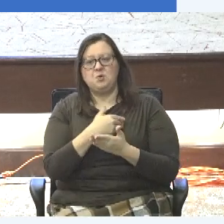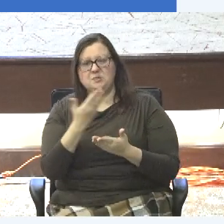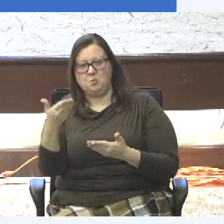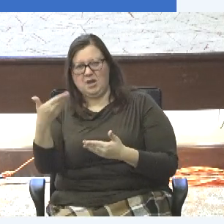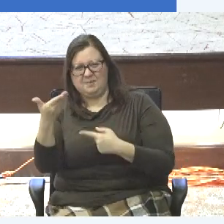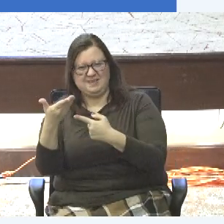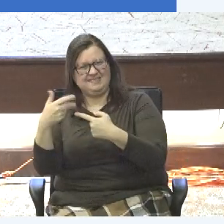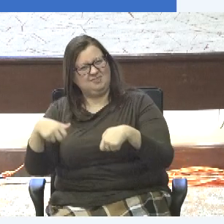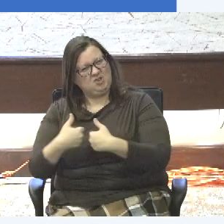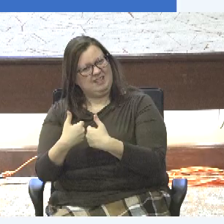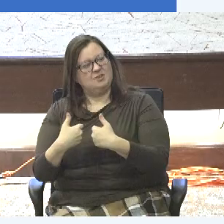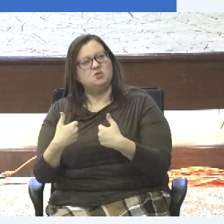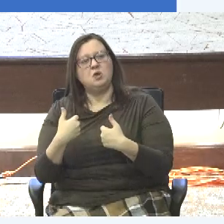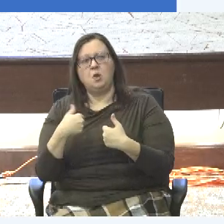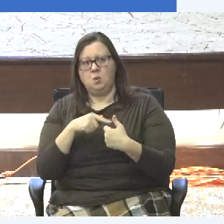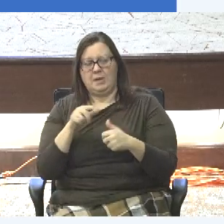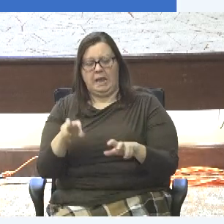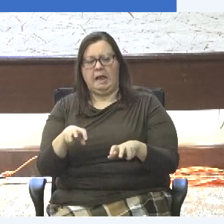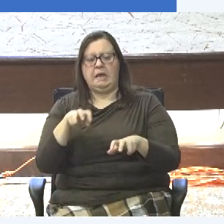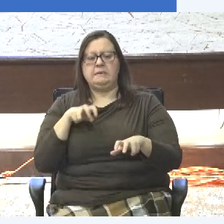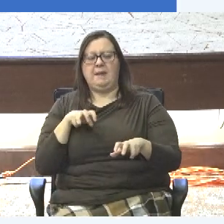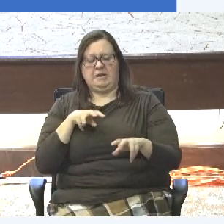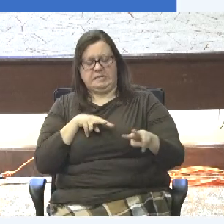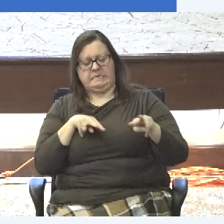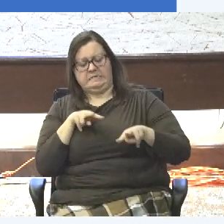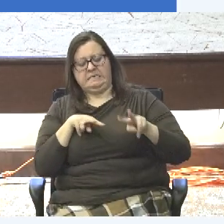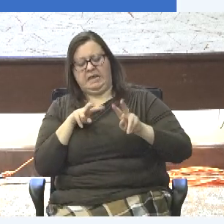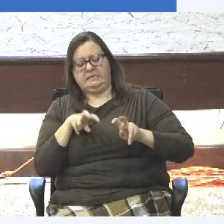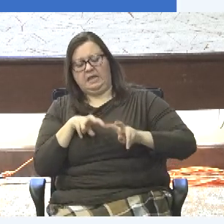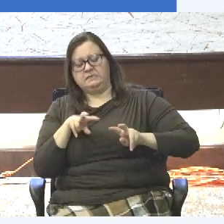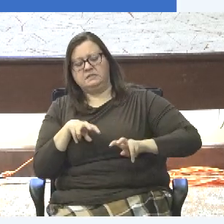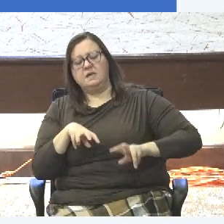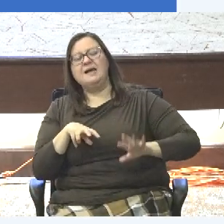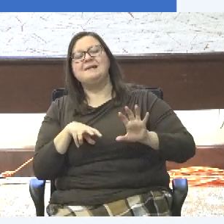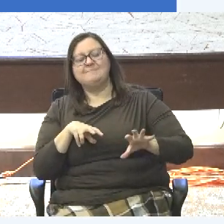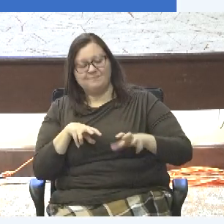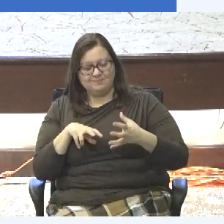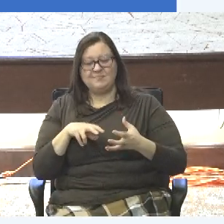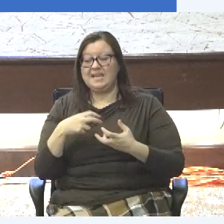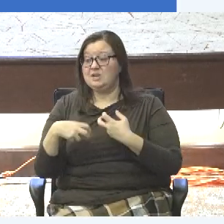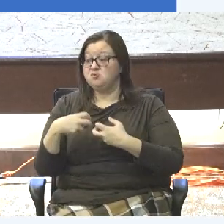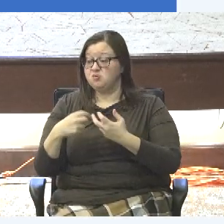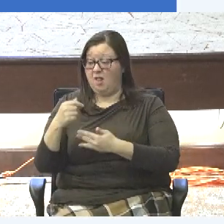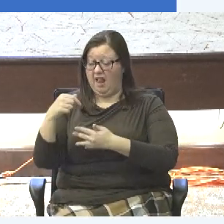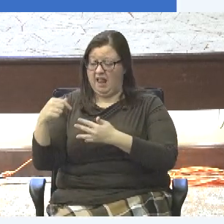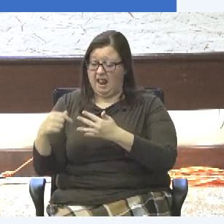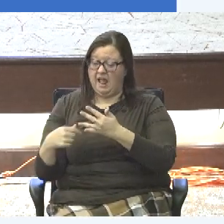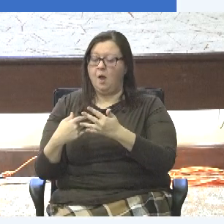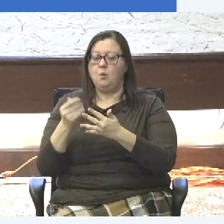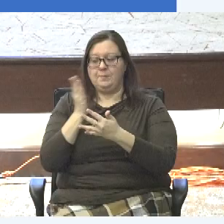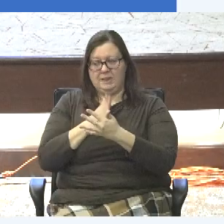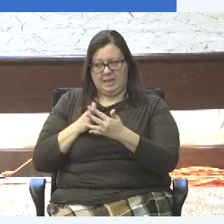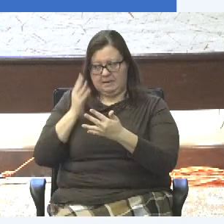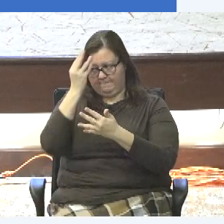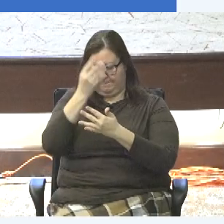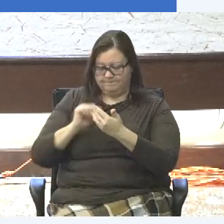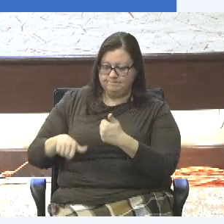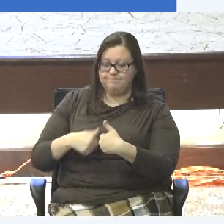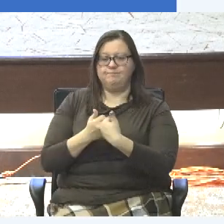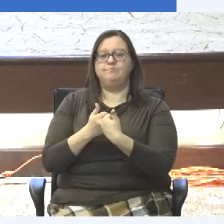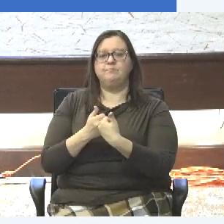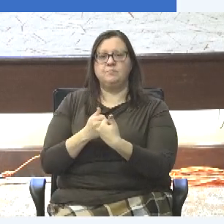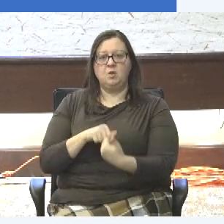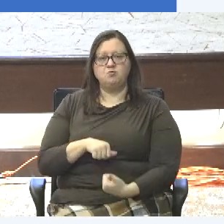as a challenge. We were able to step back, reassess, and all of the issues brought forward, we were able to come up with a new plan. It is a simple